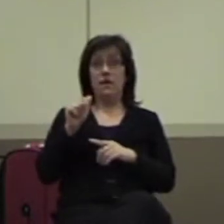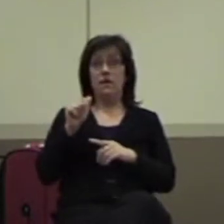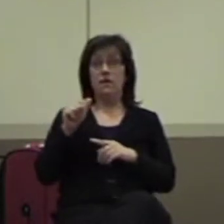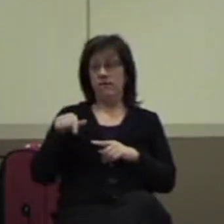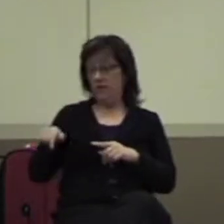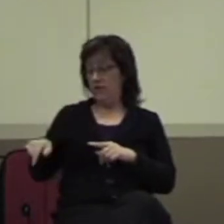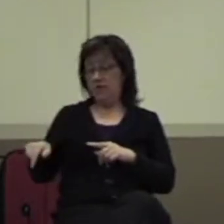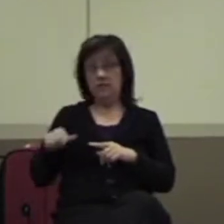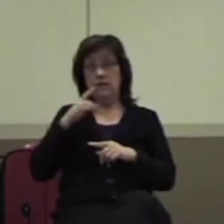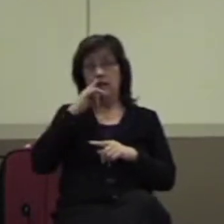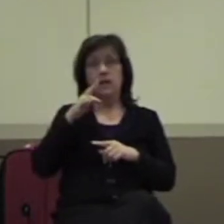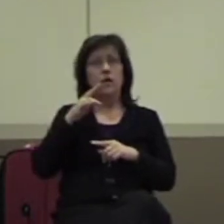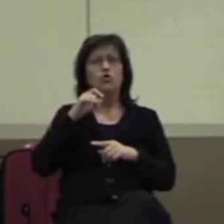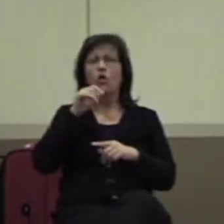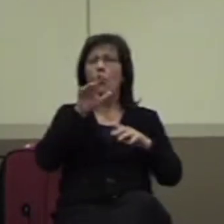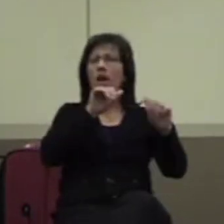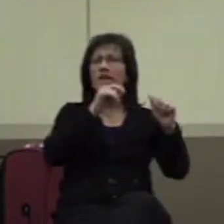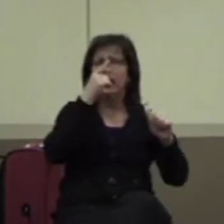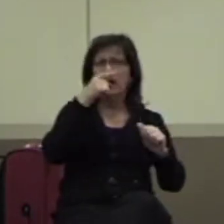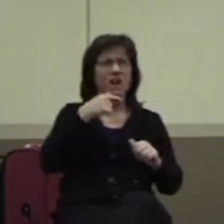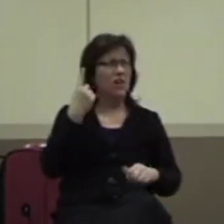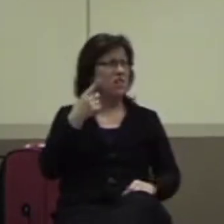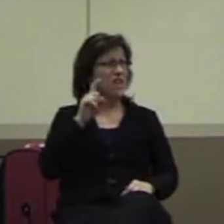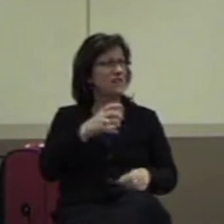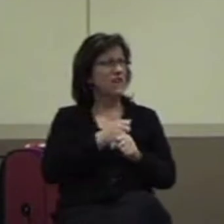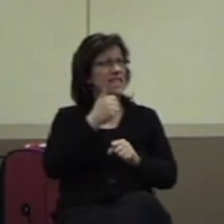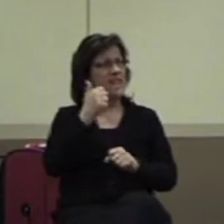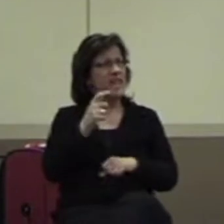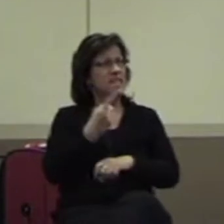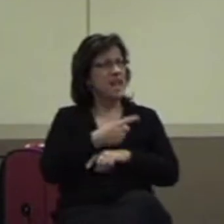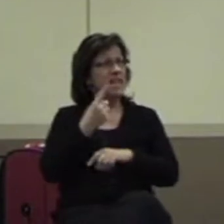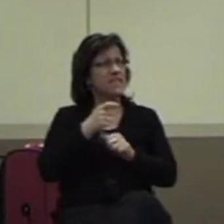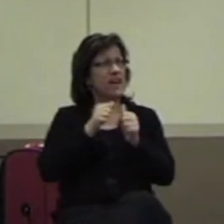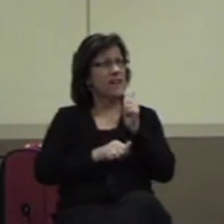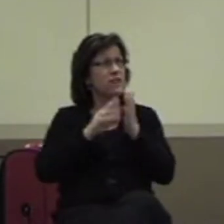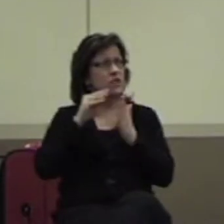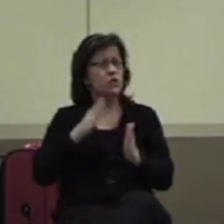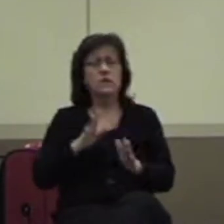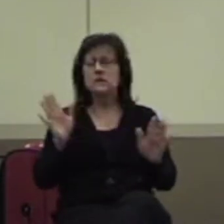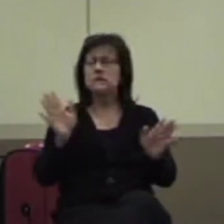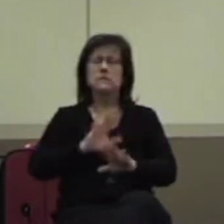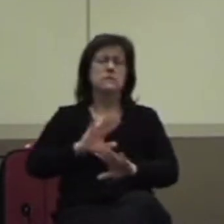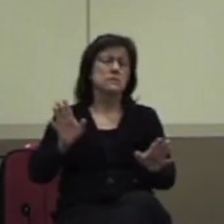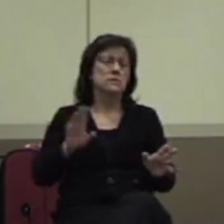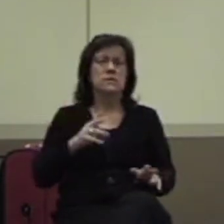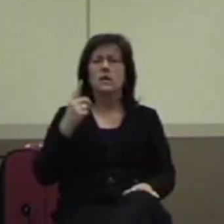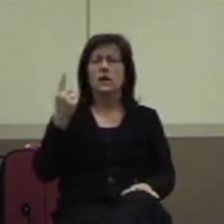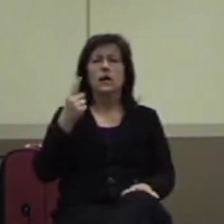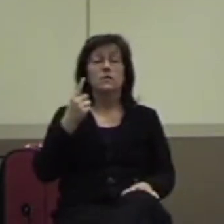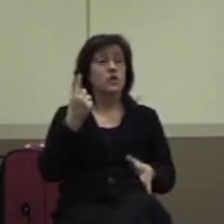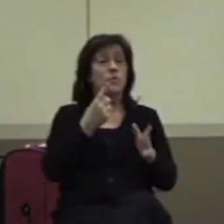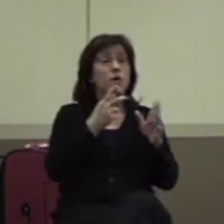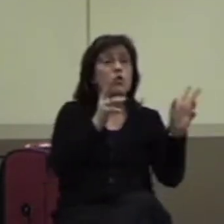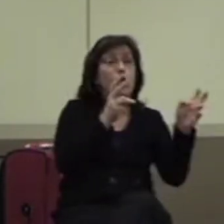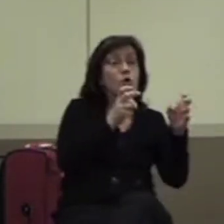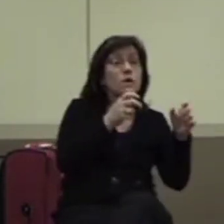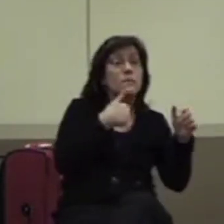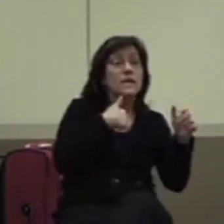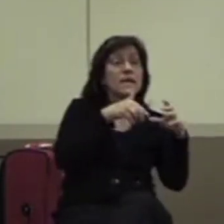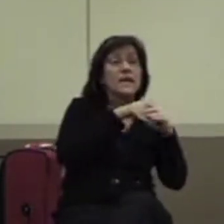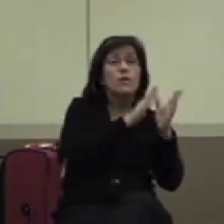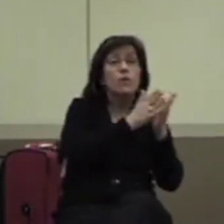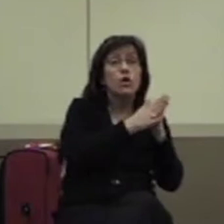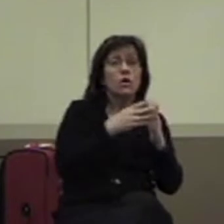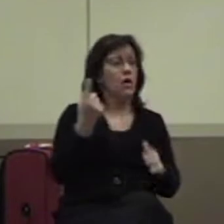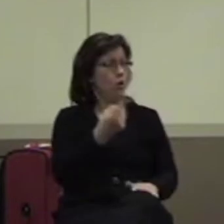that means you have to always get 10 days of data on every student. I've been misquoted. I actually was quoted in a book as saying